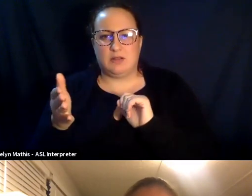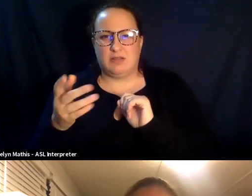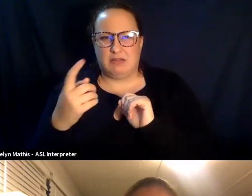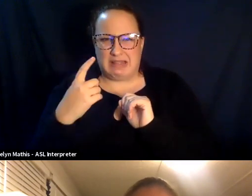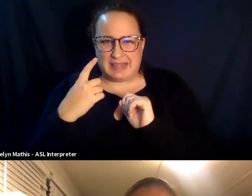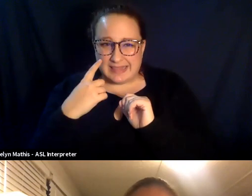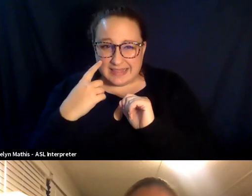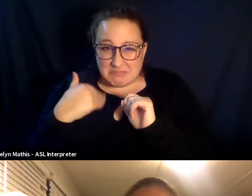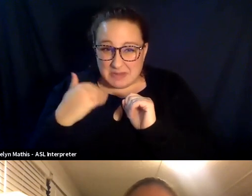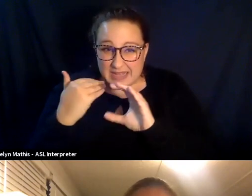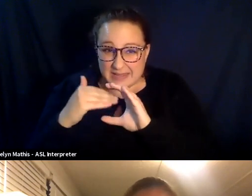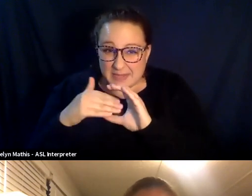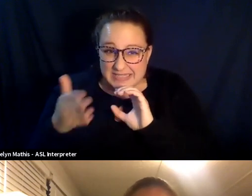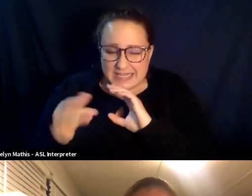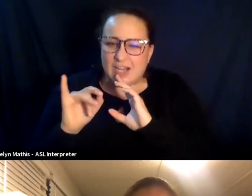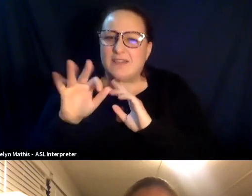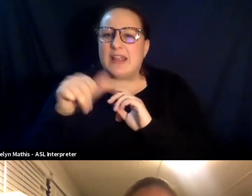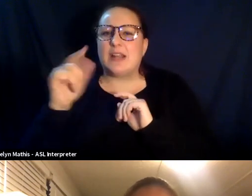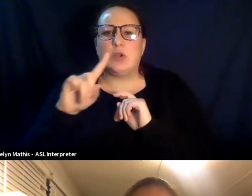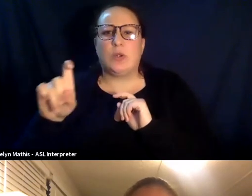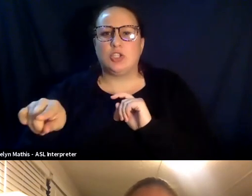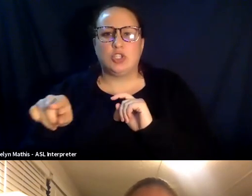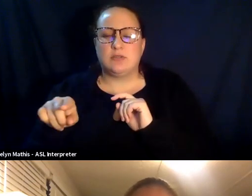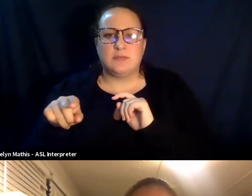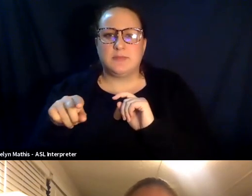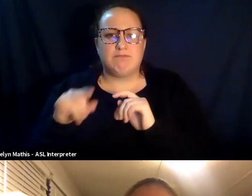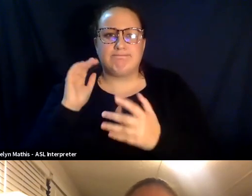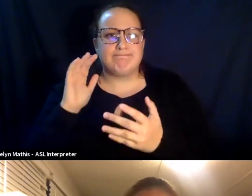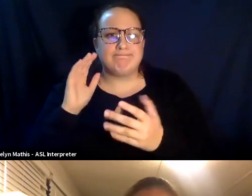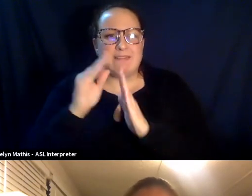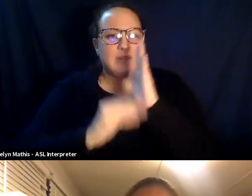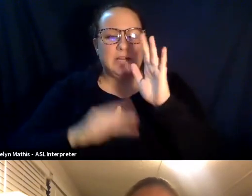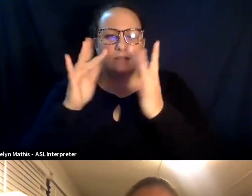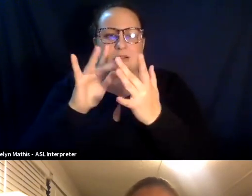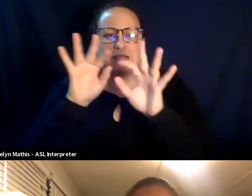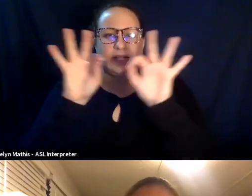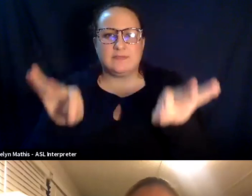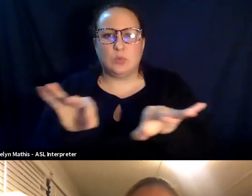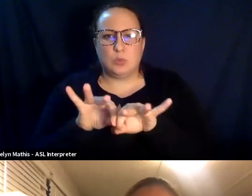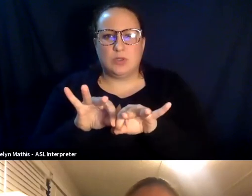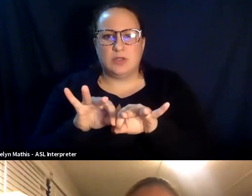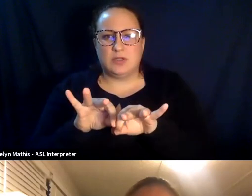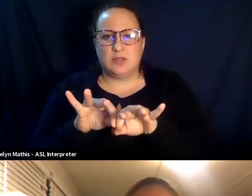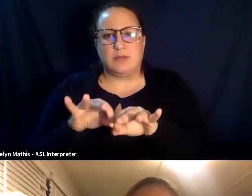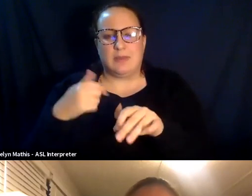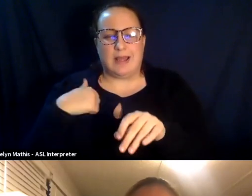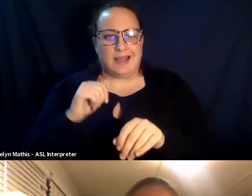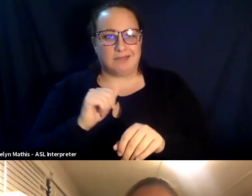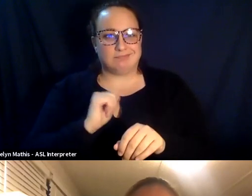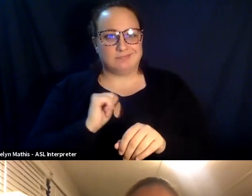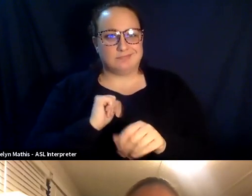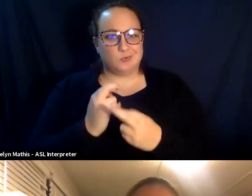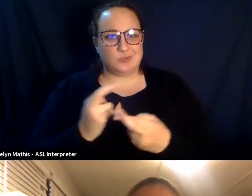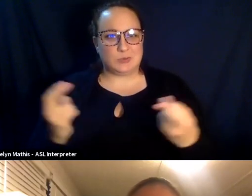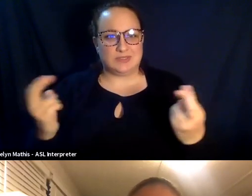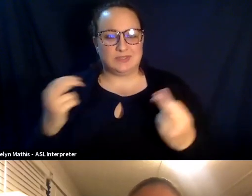sure my email's on there. But if you have any questions, you can just do the contact form too. Just know I put myself on there as a resource. And we're